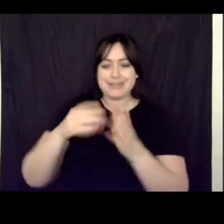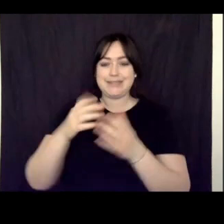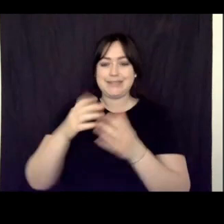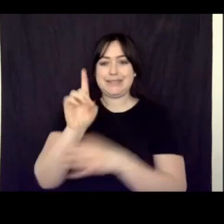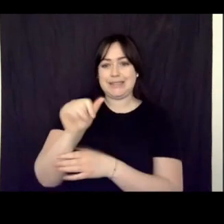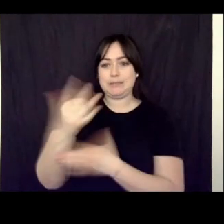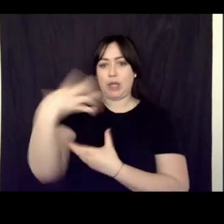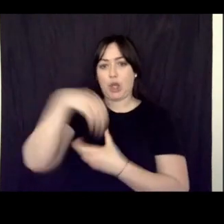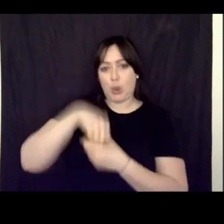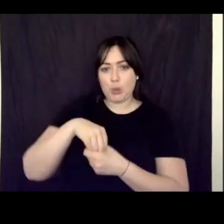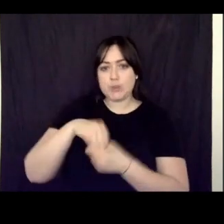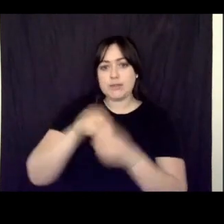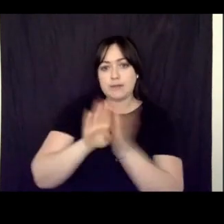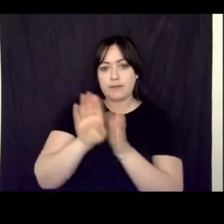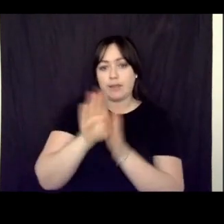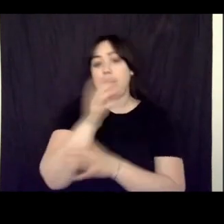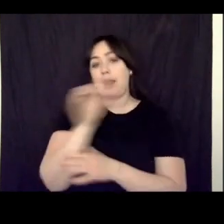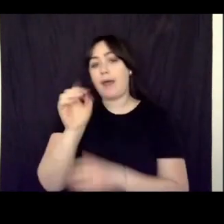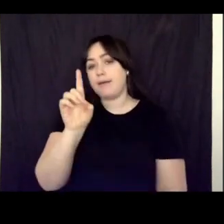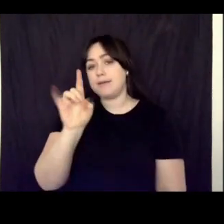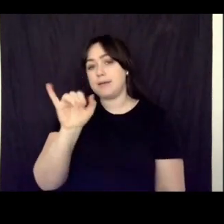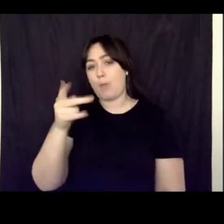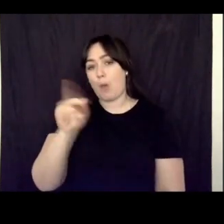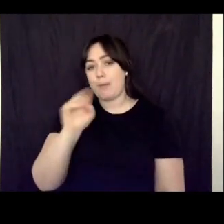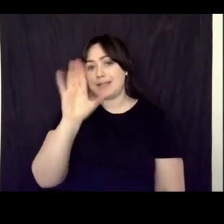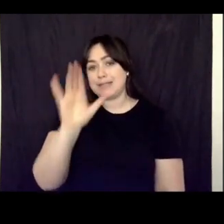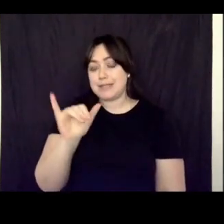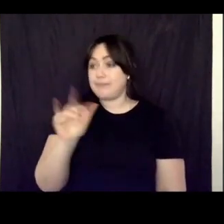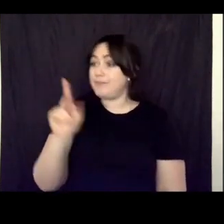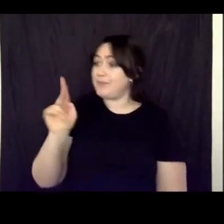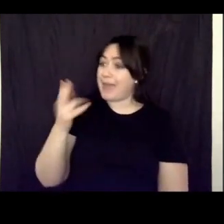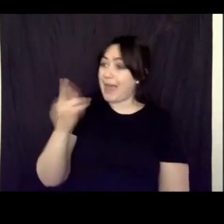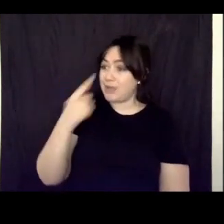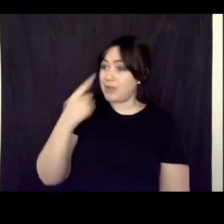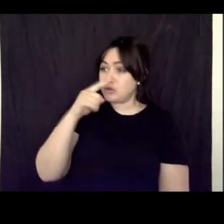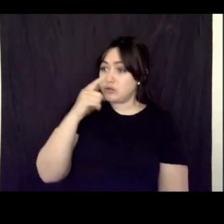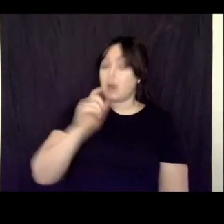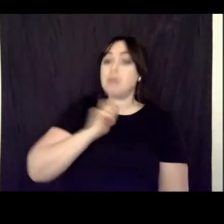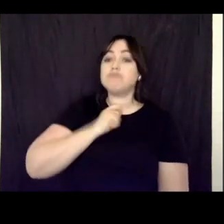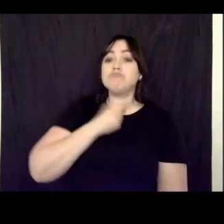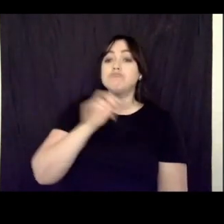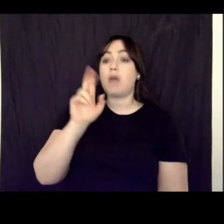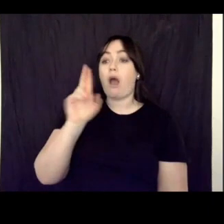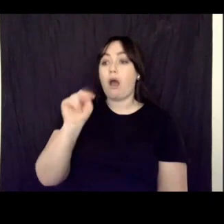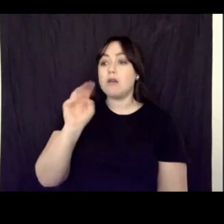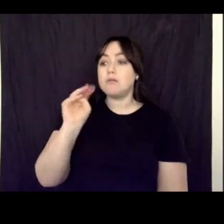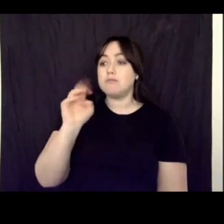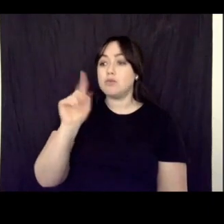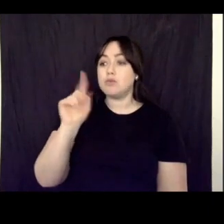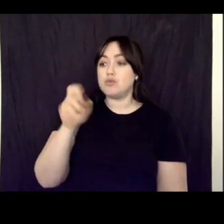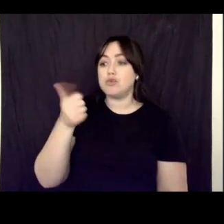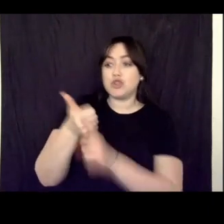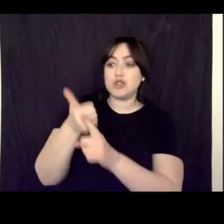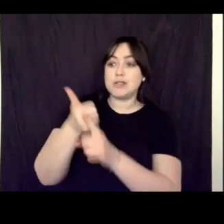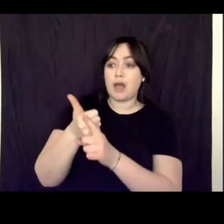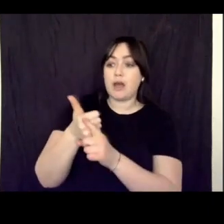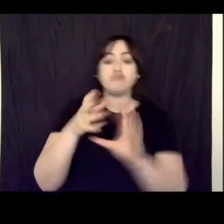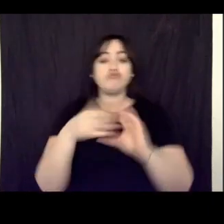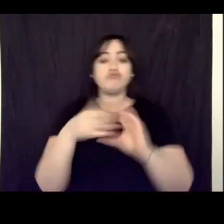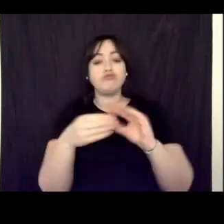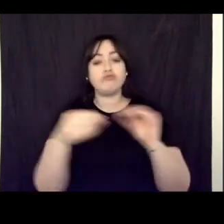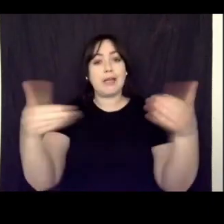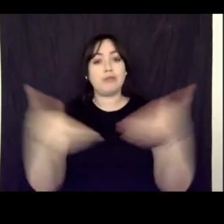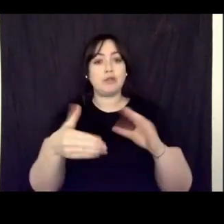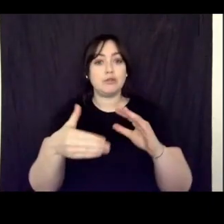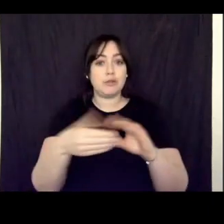inclusive development and diplomacy. Kathy, we would love for you to come off mute and give us some introductory remarks, and then